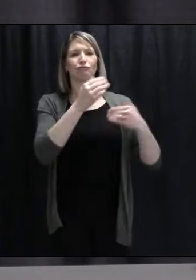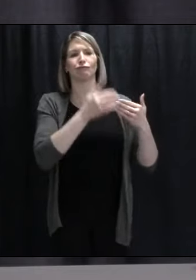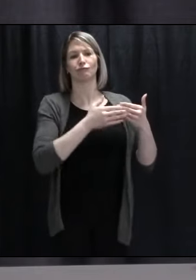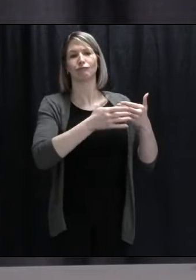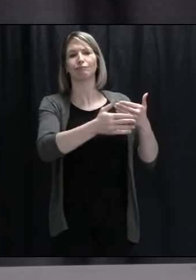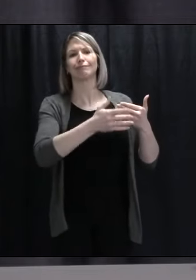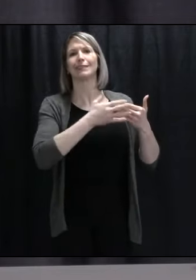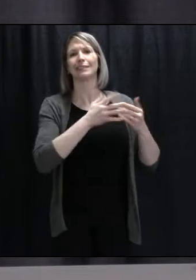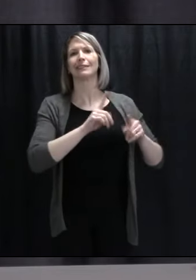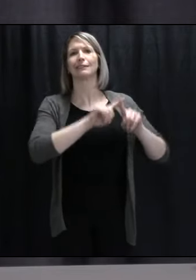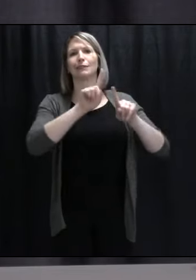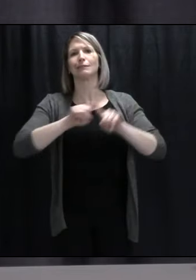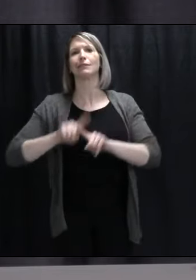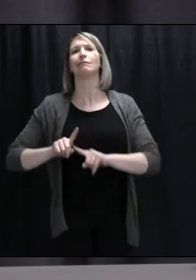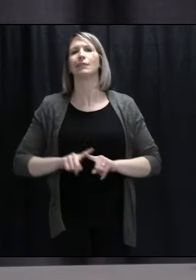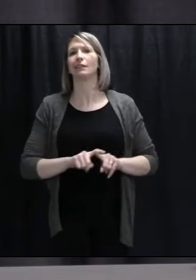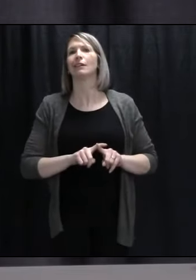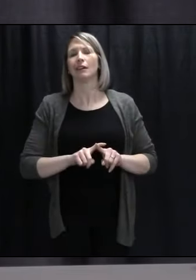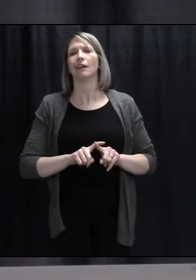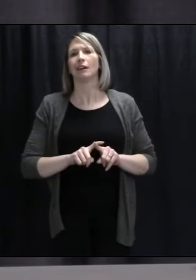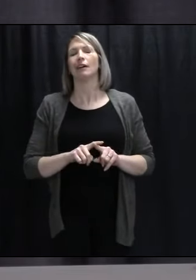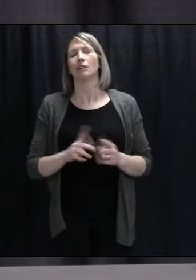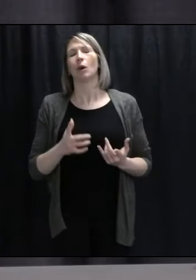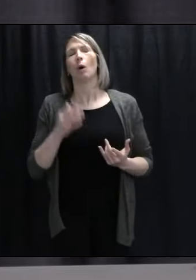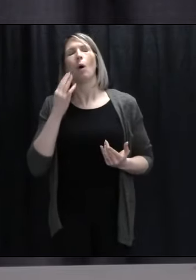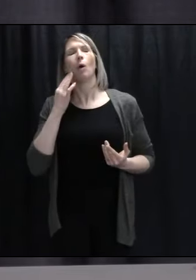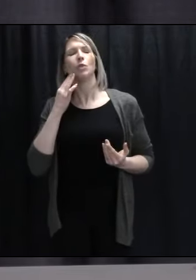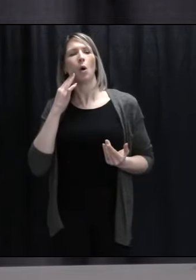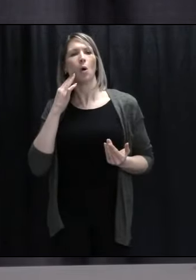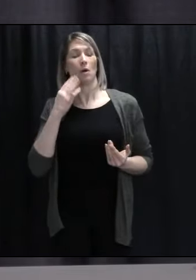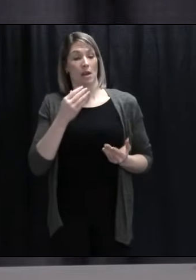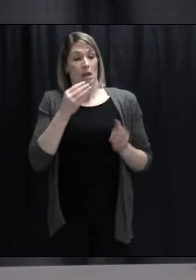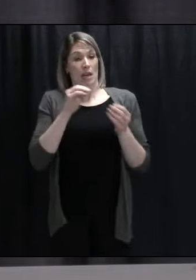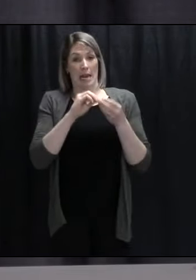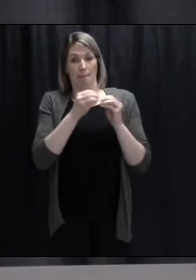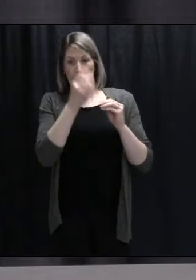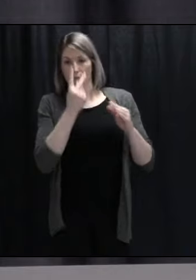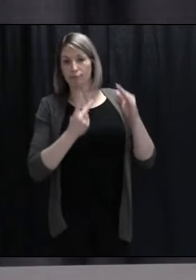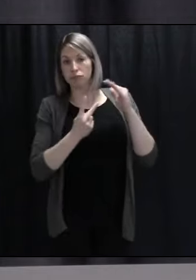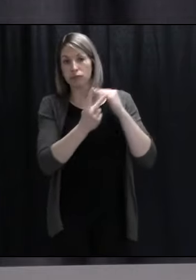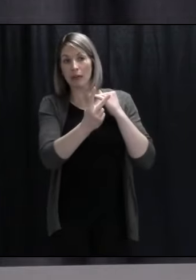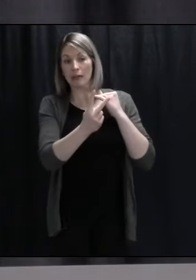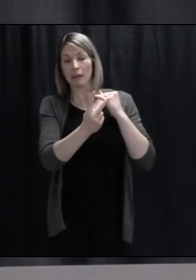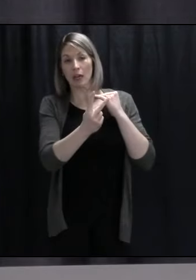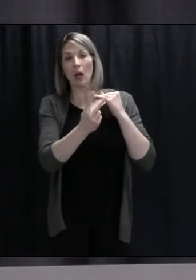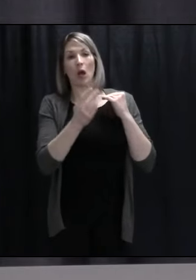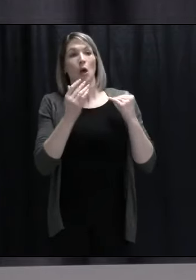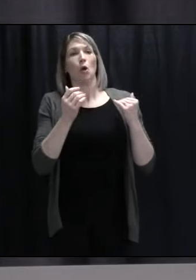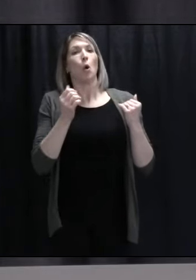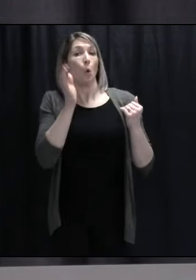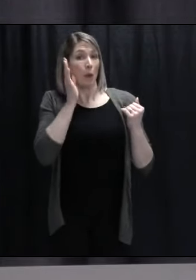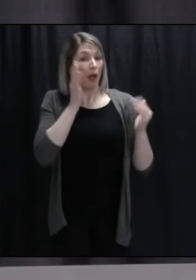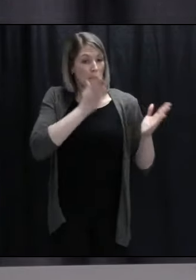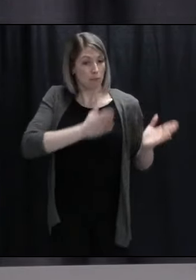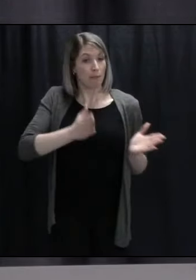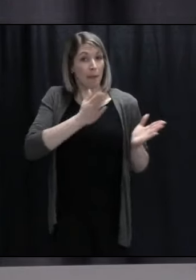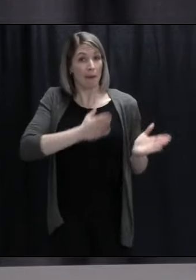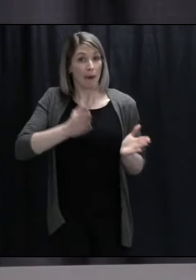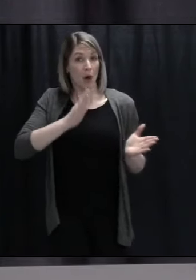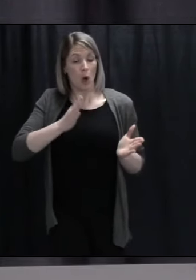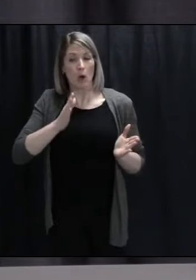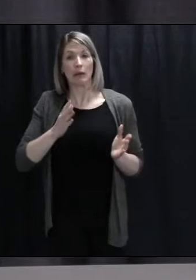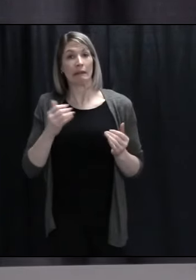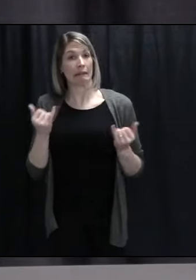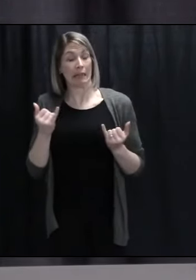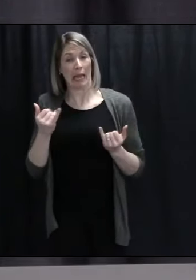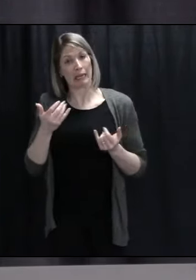the fact is, the model will help us in preparation, but it's not going to prevent things from happening. We can do that today with the tools